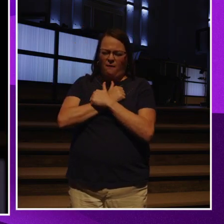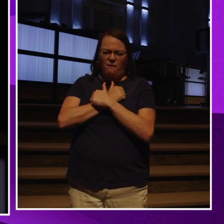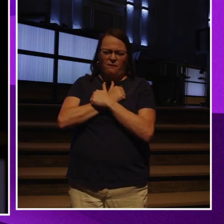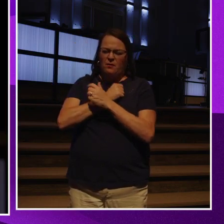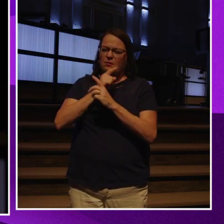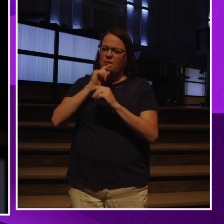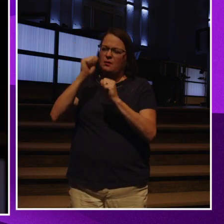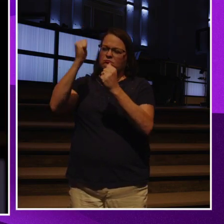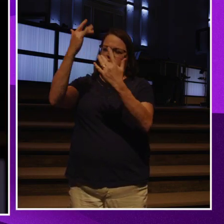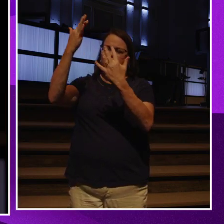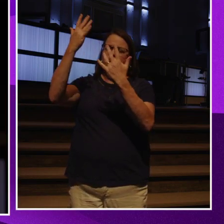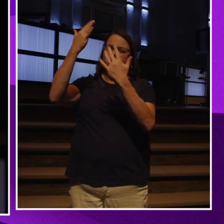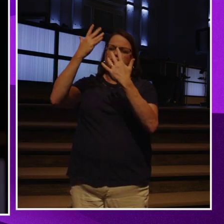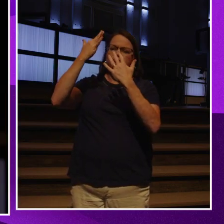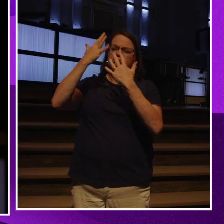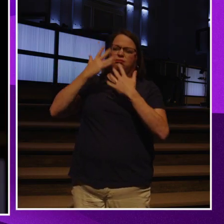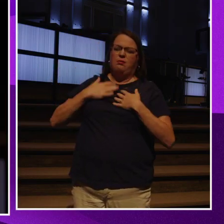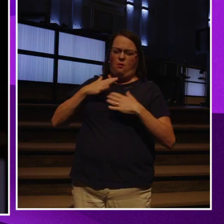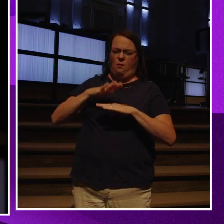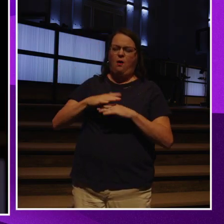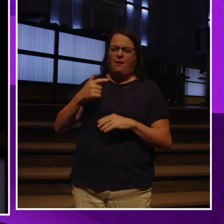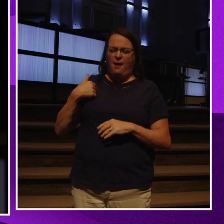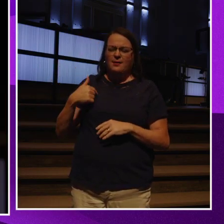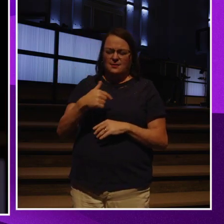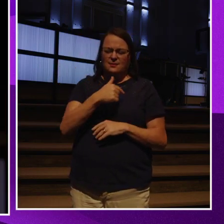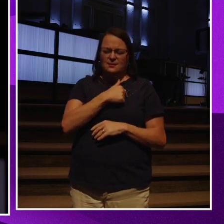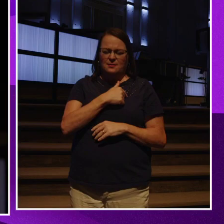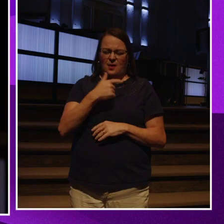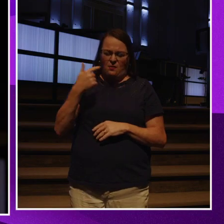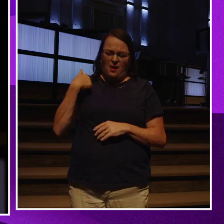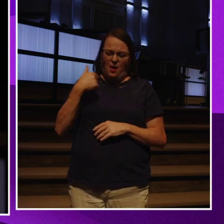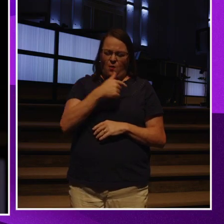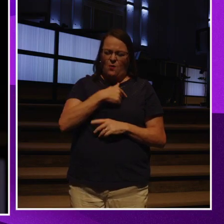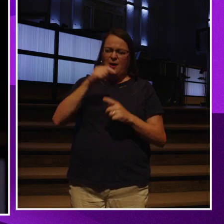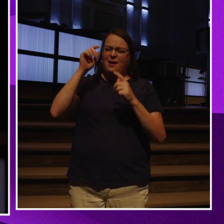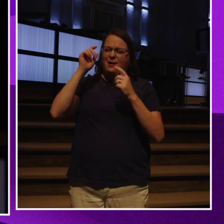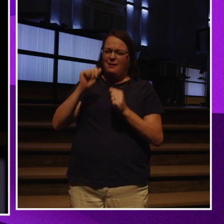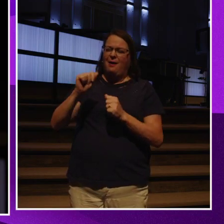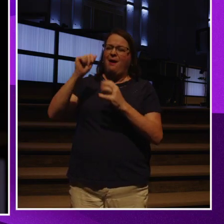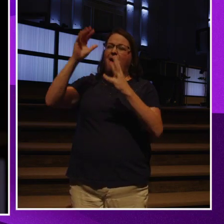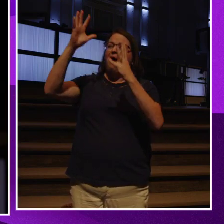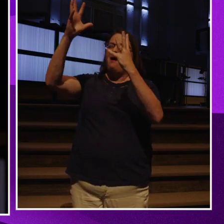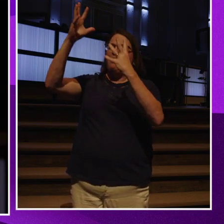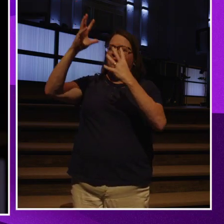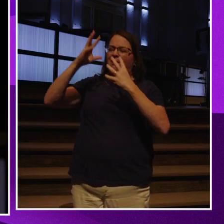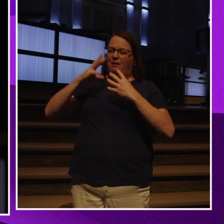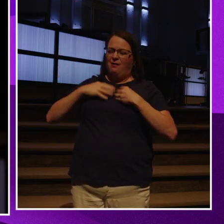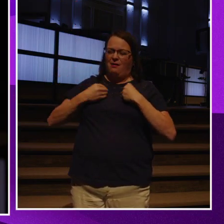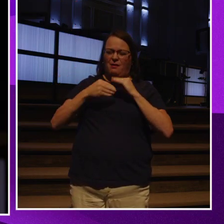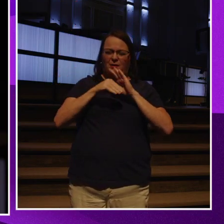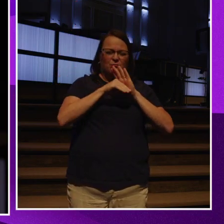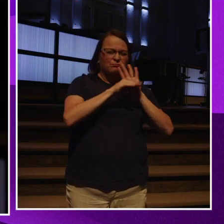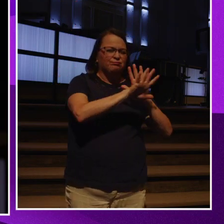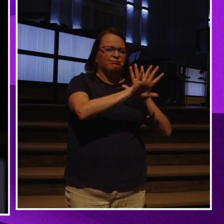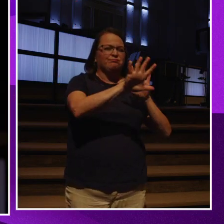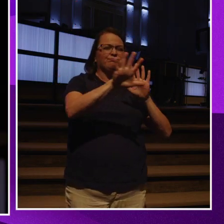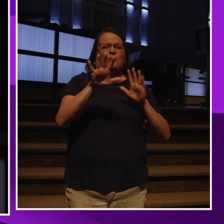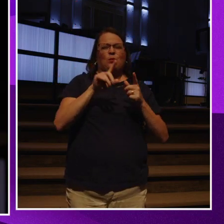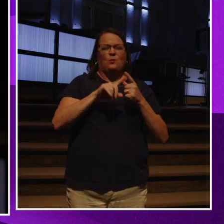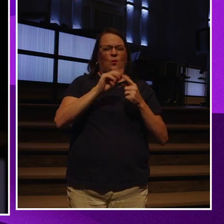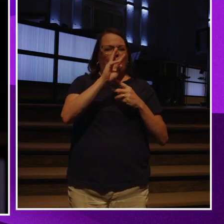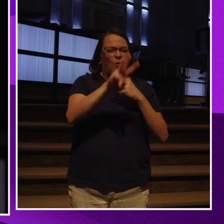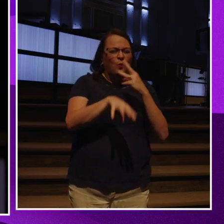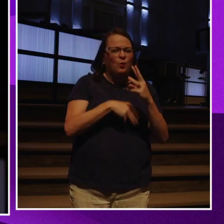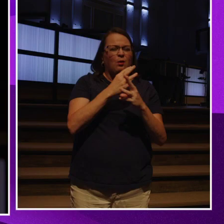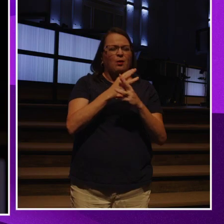us, and that we might be a reflection of you to a world and to a people who